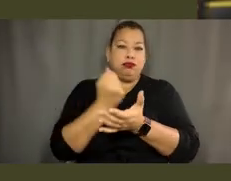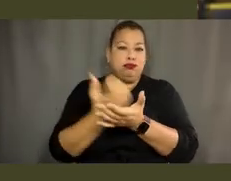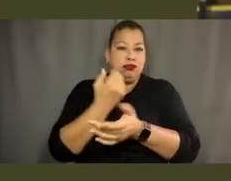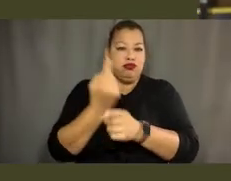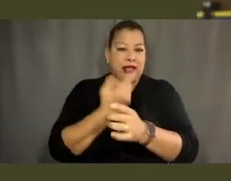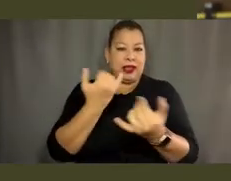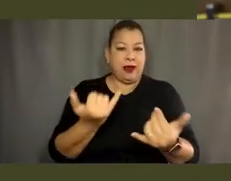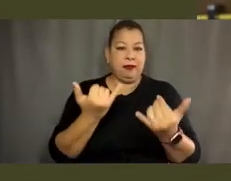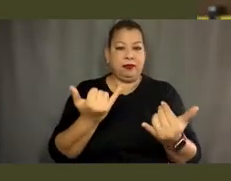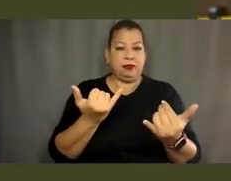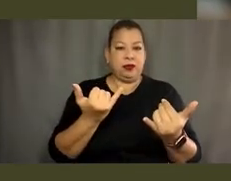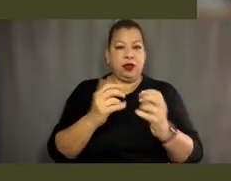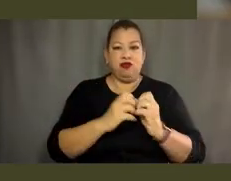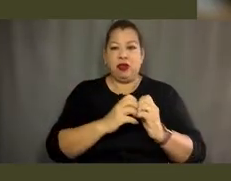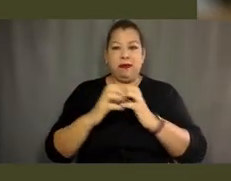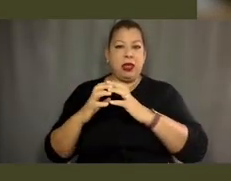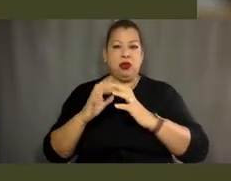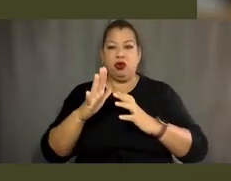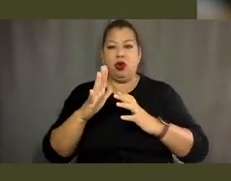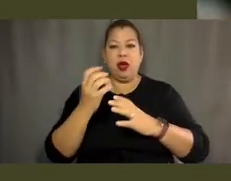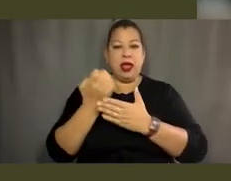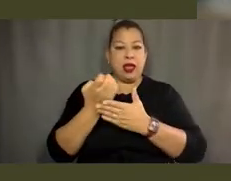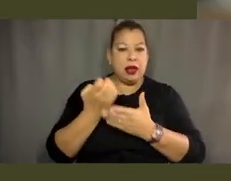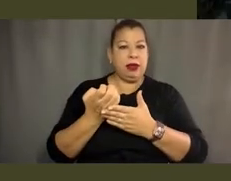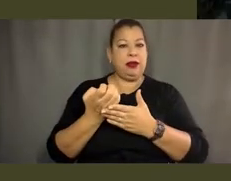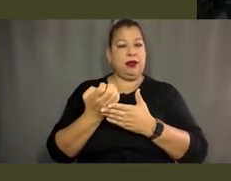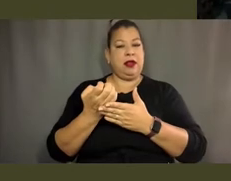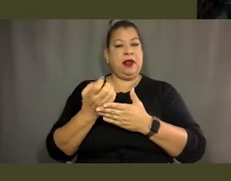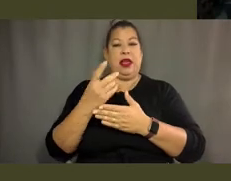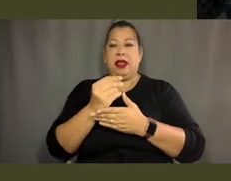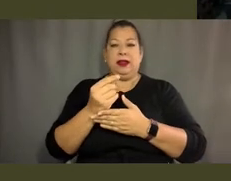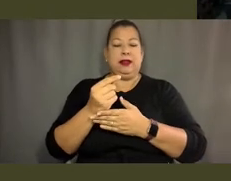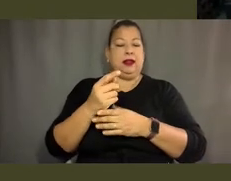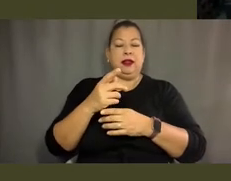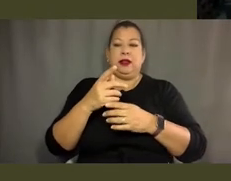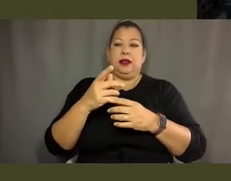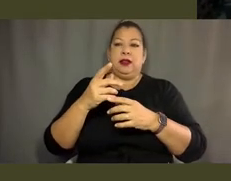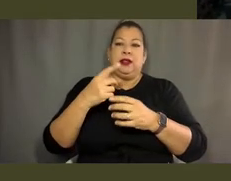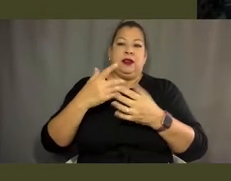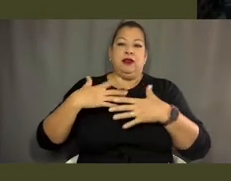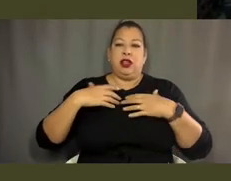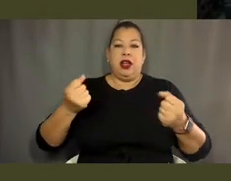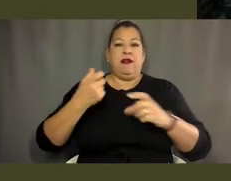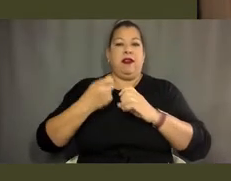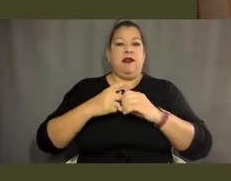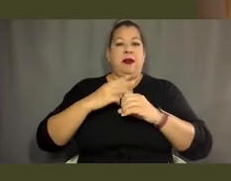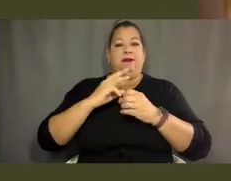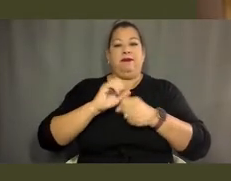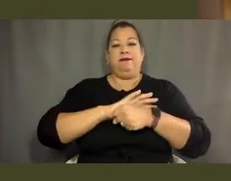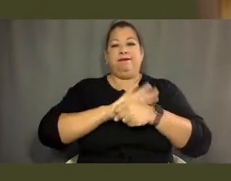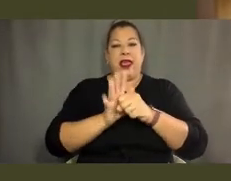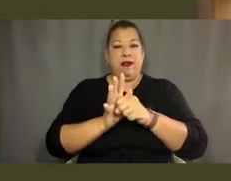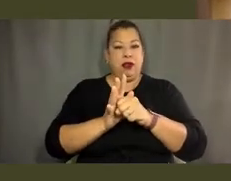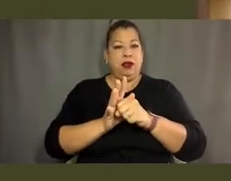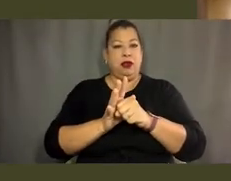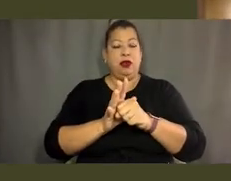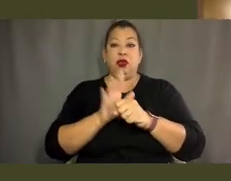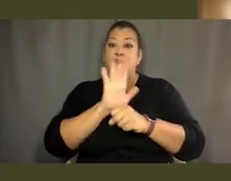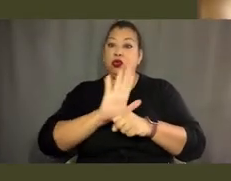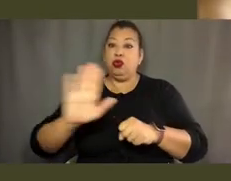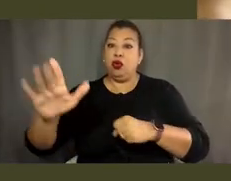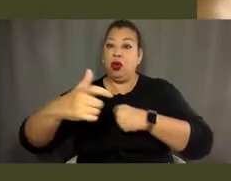you rebuild your economies and bounce back from this pandemic, this is humanity's big chance. So here's my